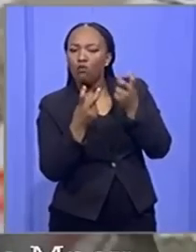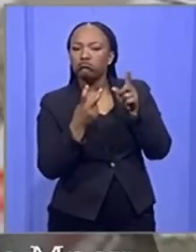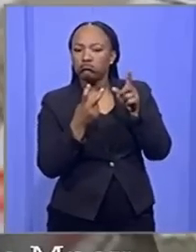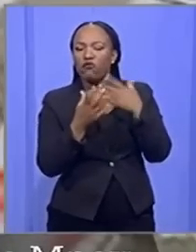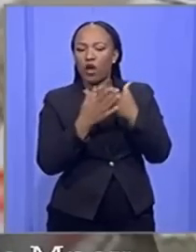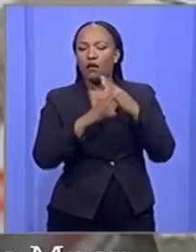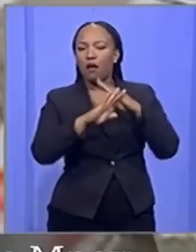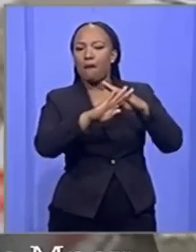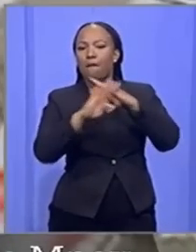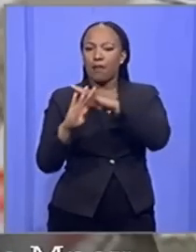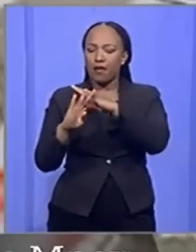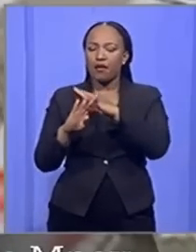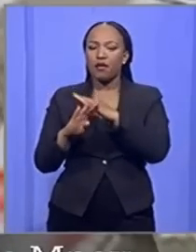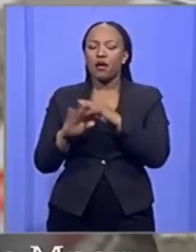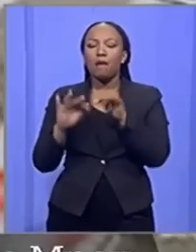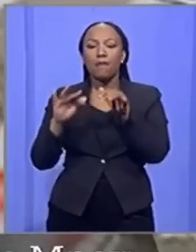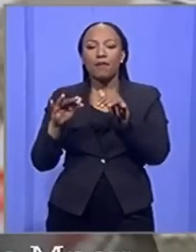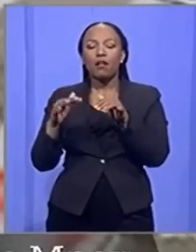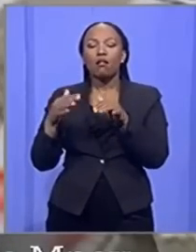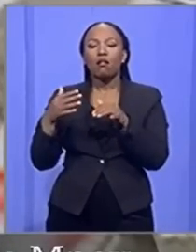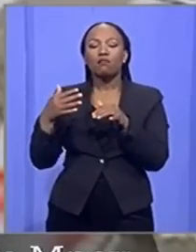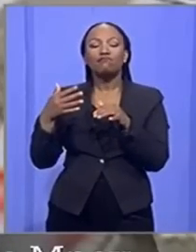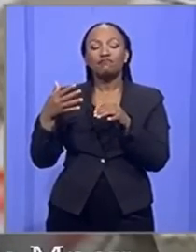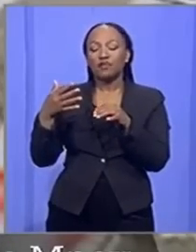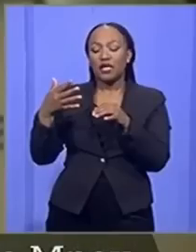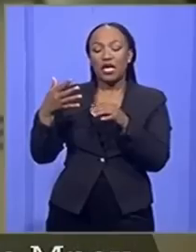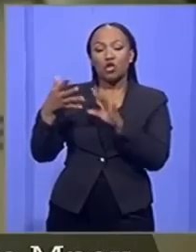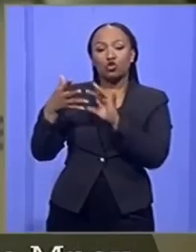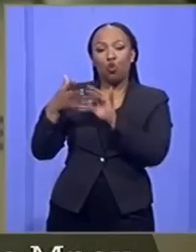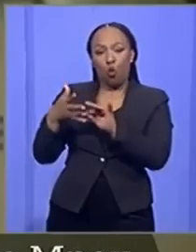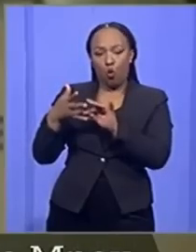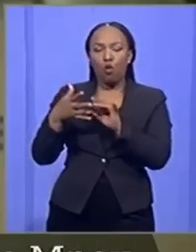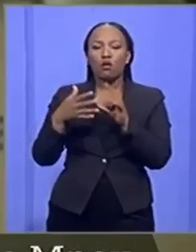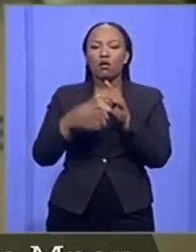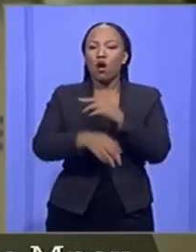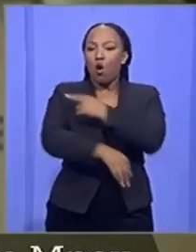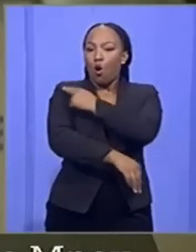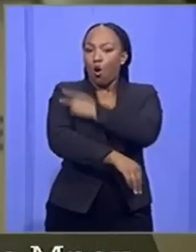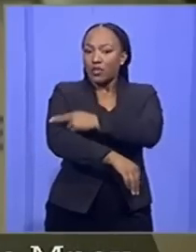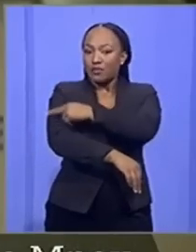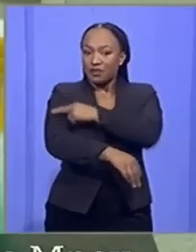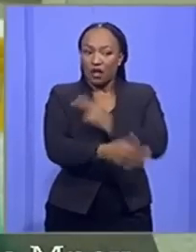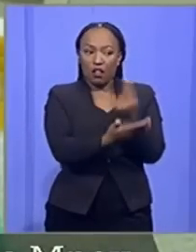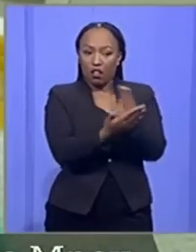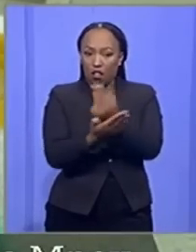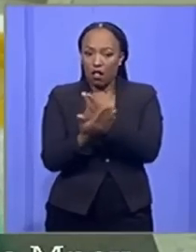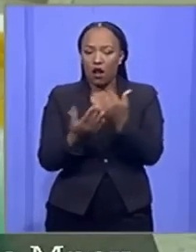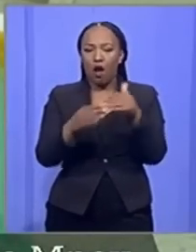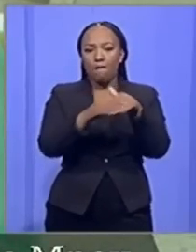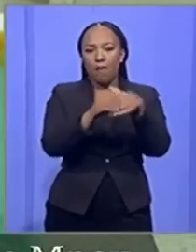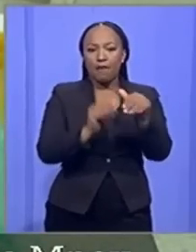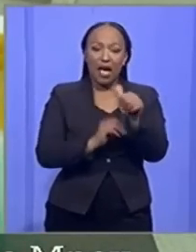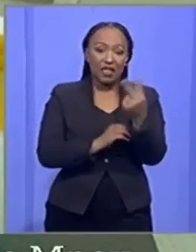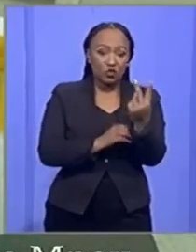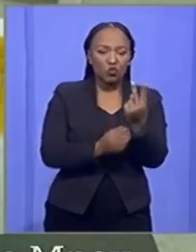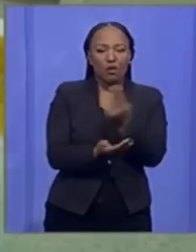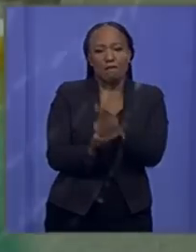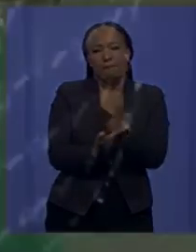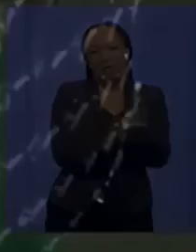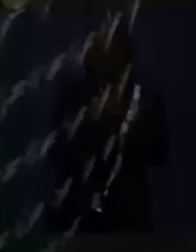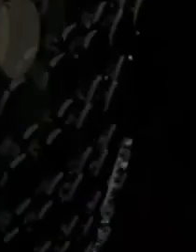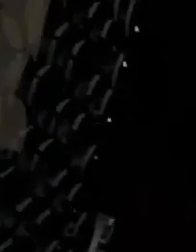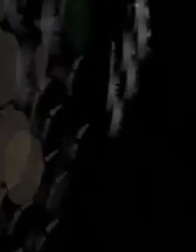vaccine. Balwetši ba babedi ba lokollotšwe bookelong mola ba bangwe ba babedi ba sa le sepetlele. It typically causes